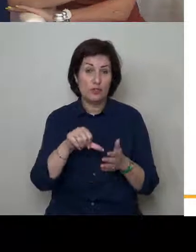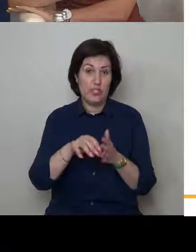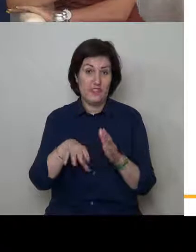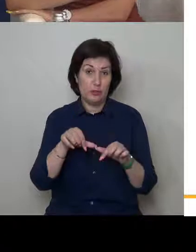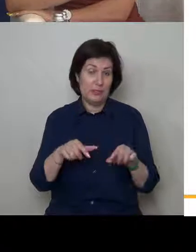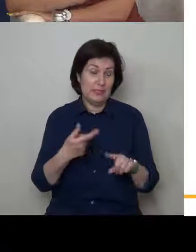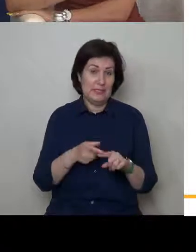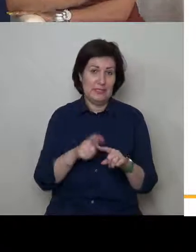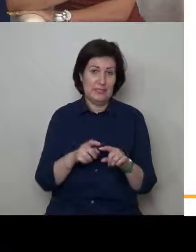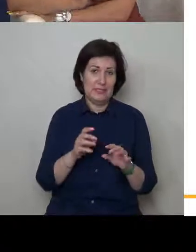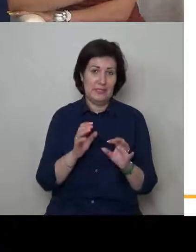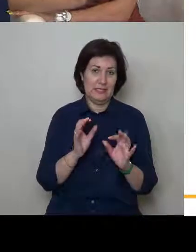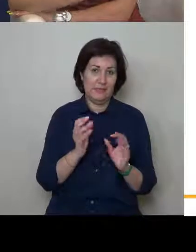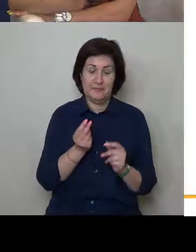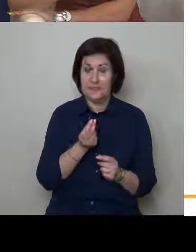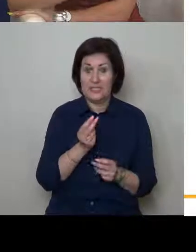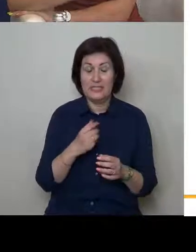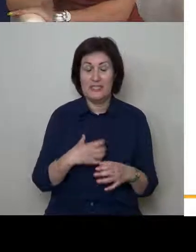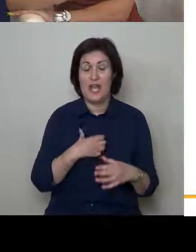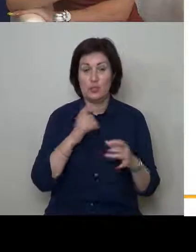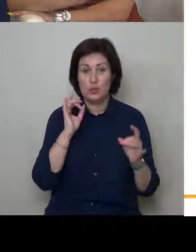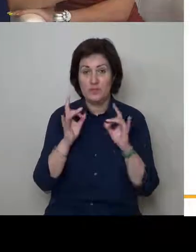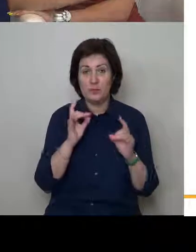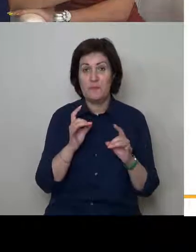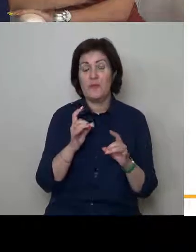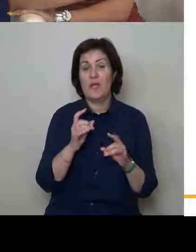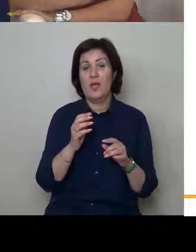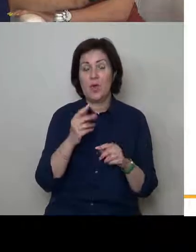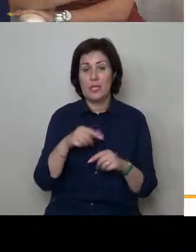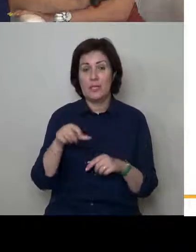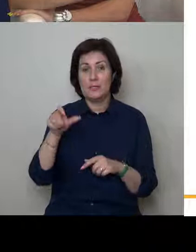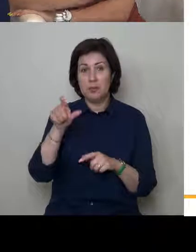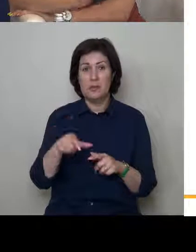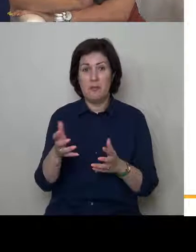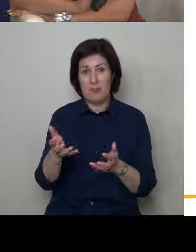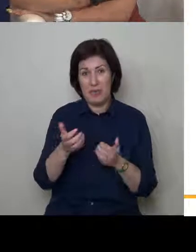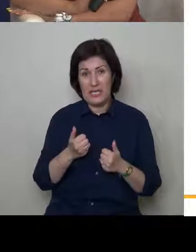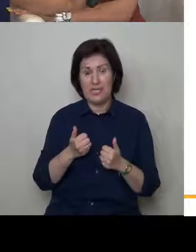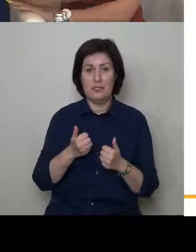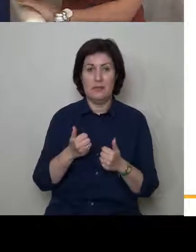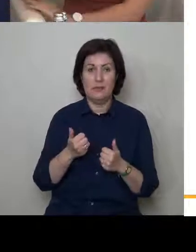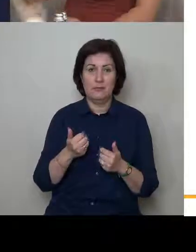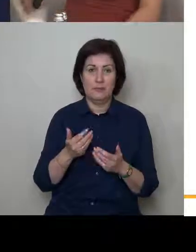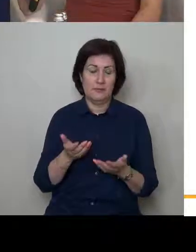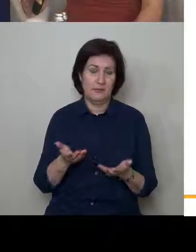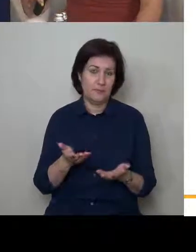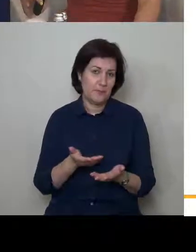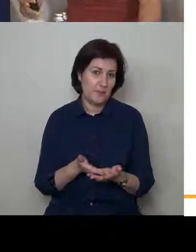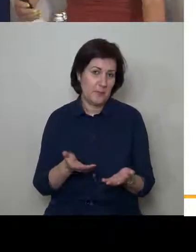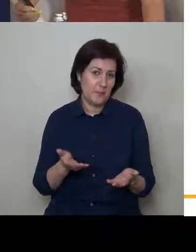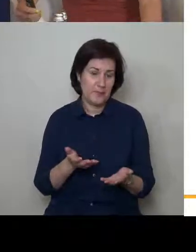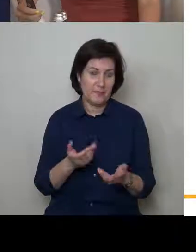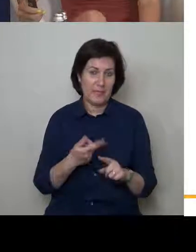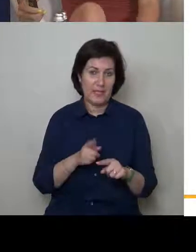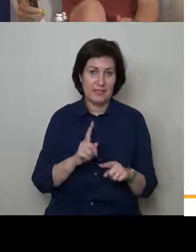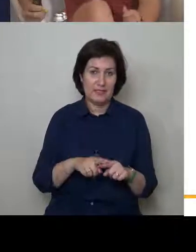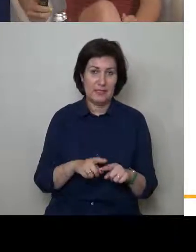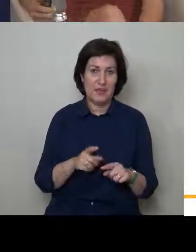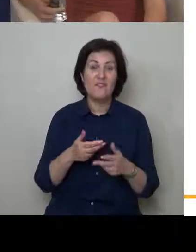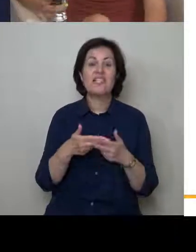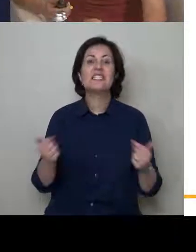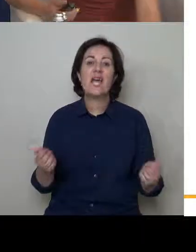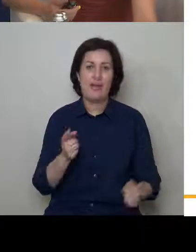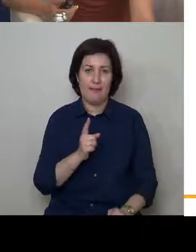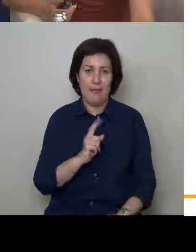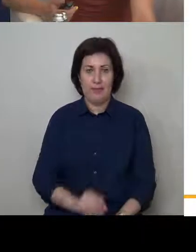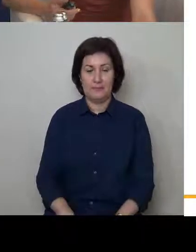even members of an election commission would call and would say, "Look, we have 4 observers